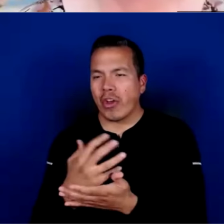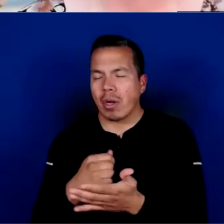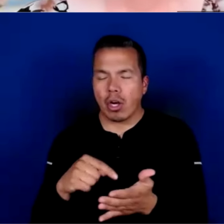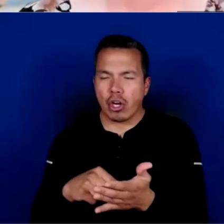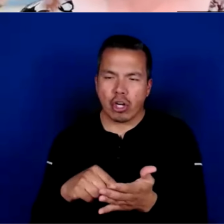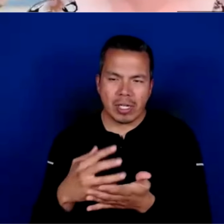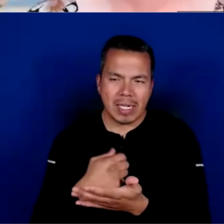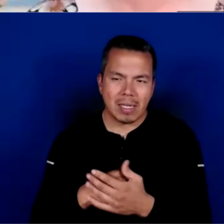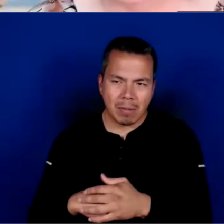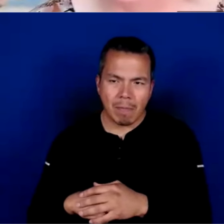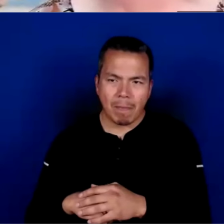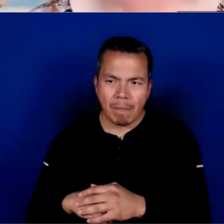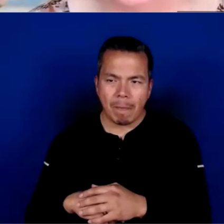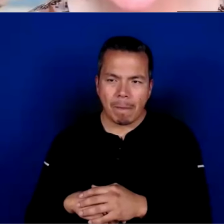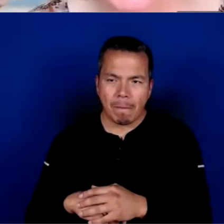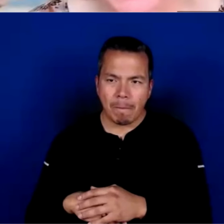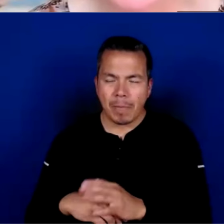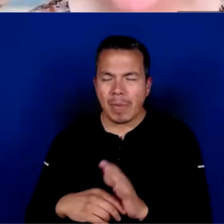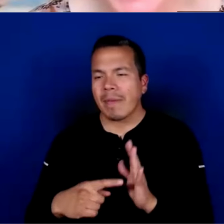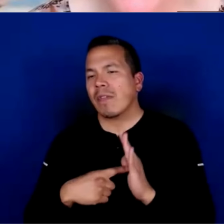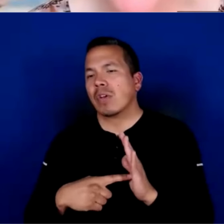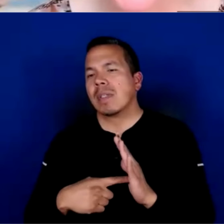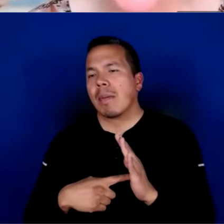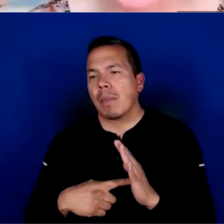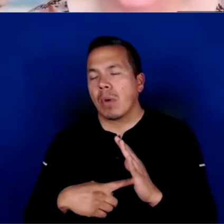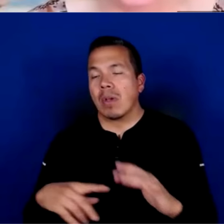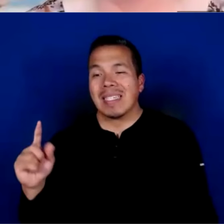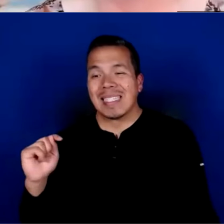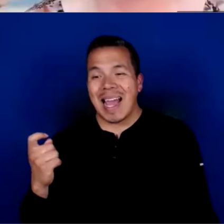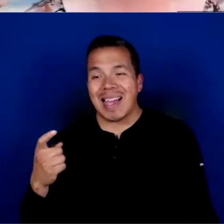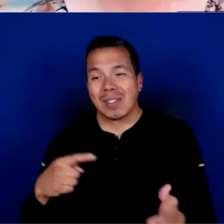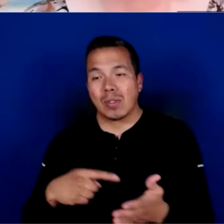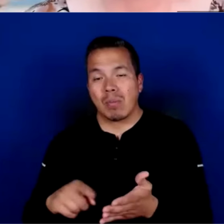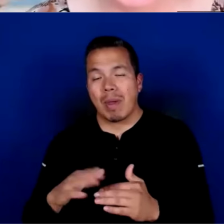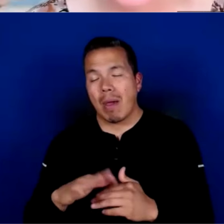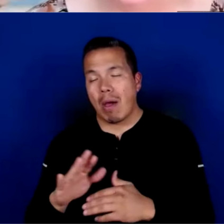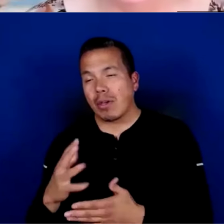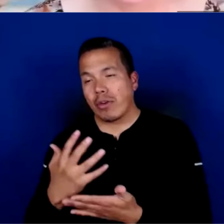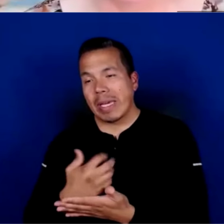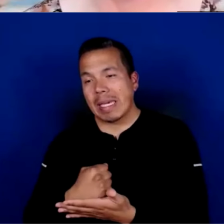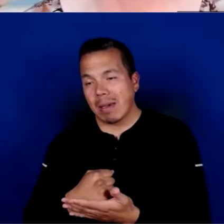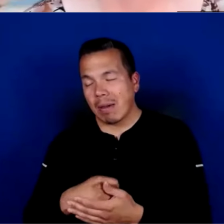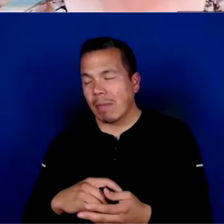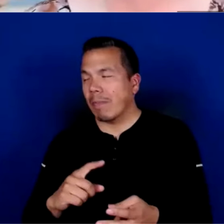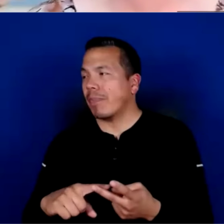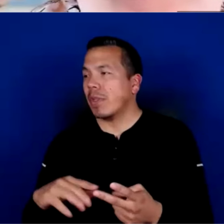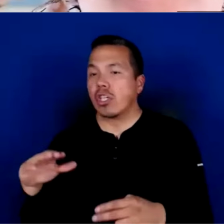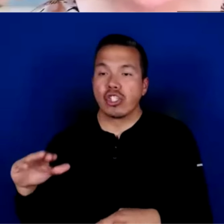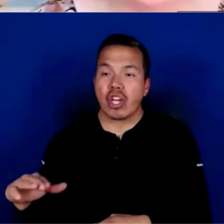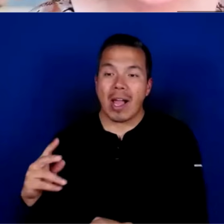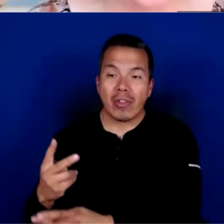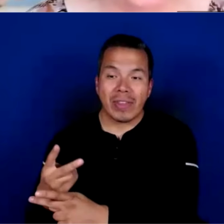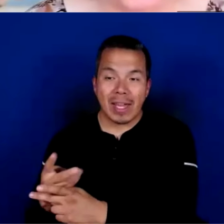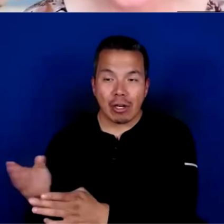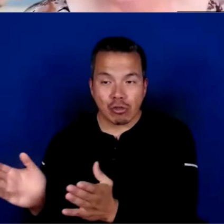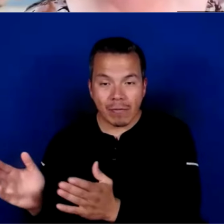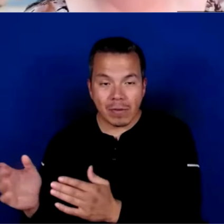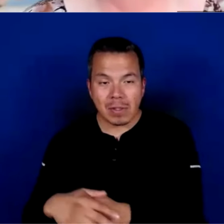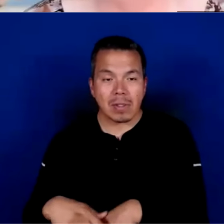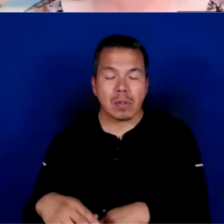income. So the taxes that you have to pay on your income, childcare, uniforms